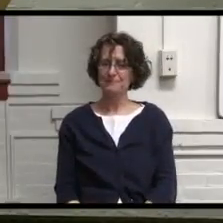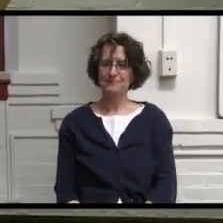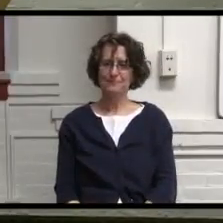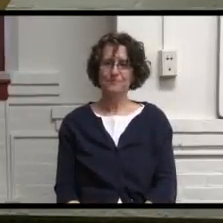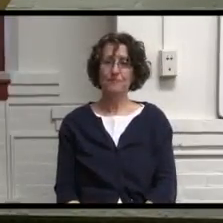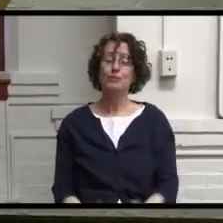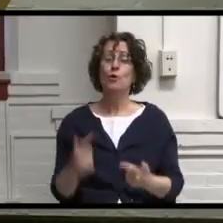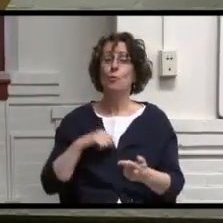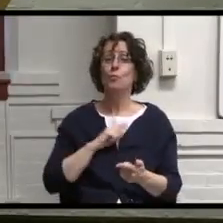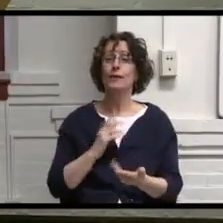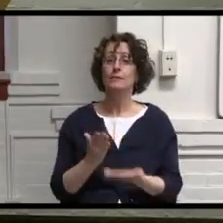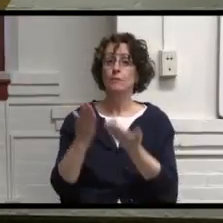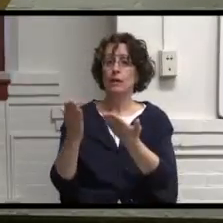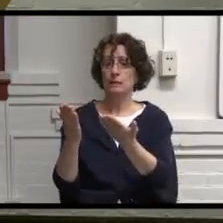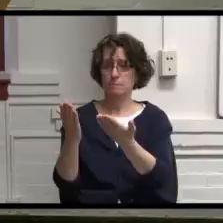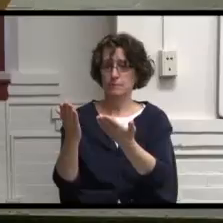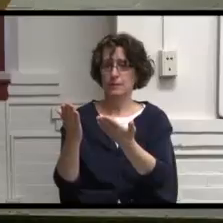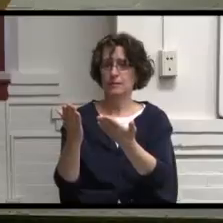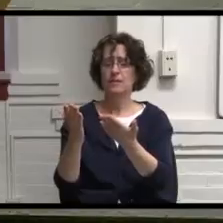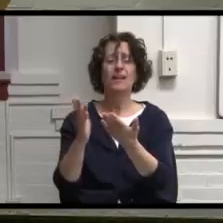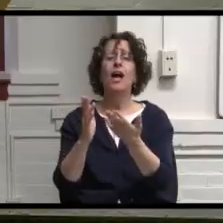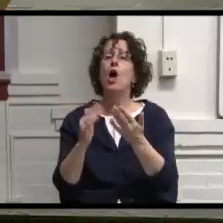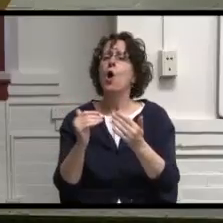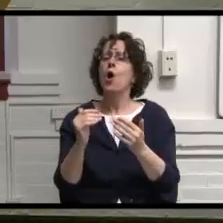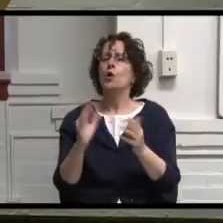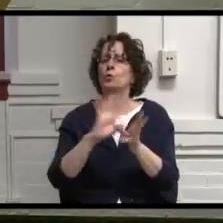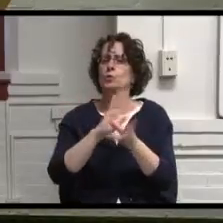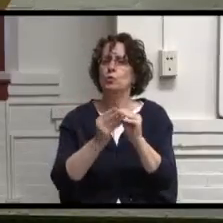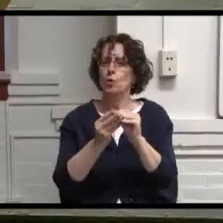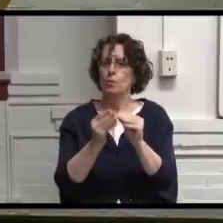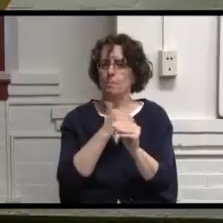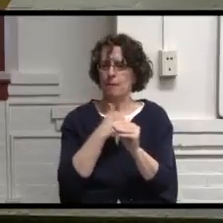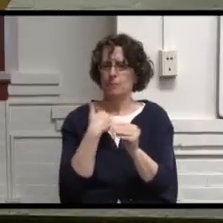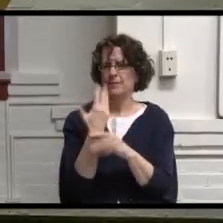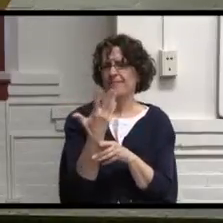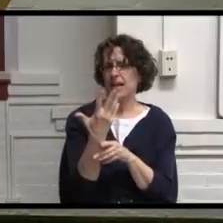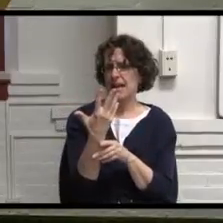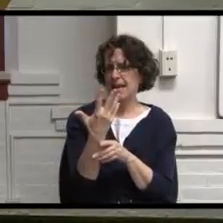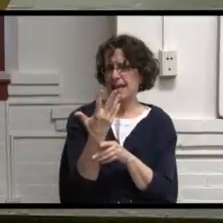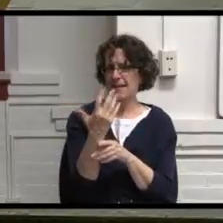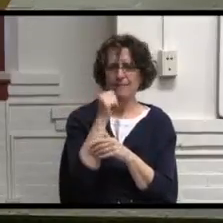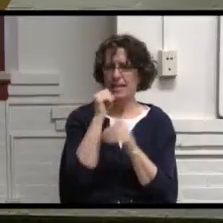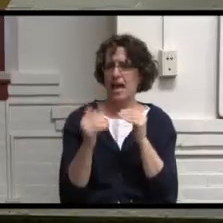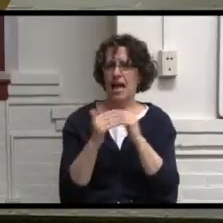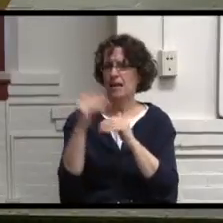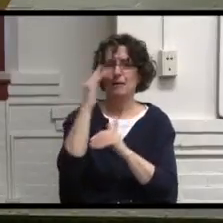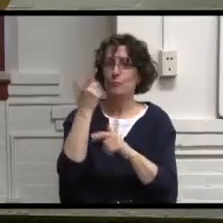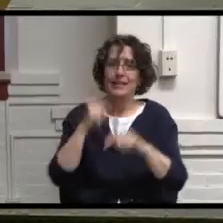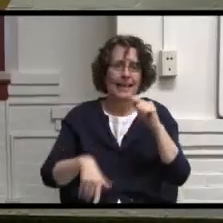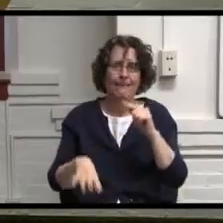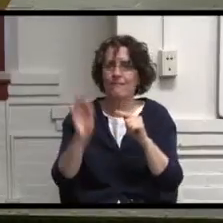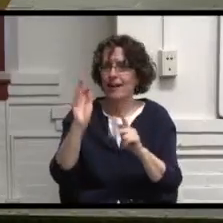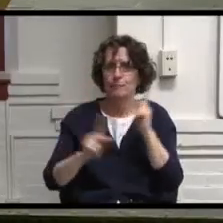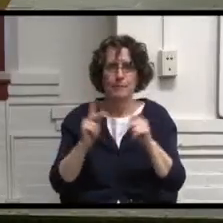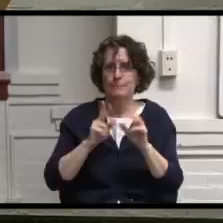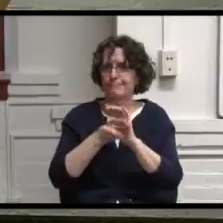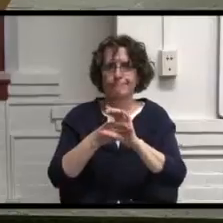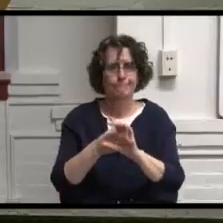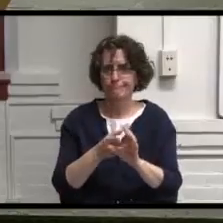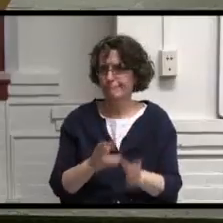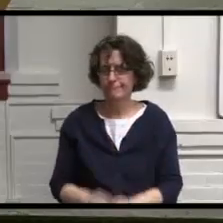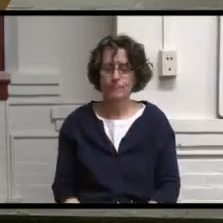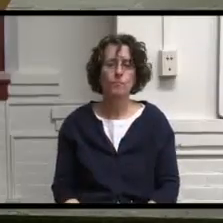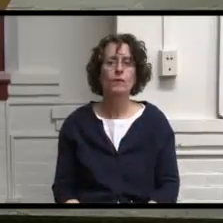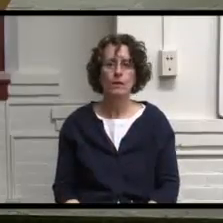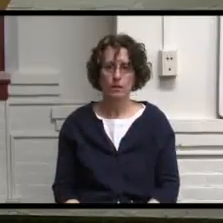membership be limited to a total of 5 people, which is particularly important because we now